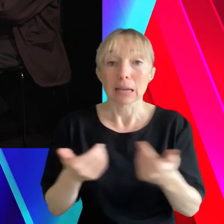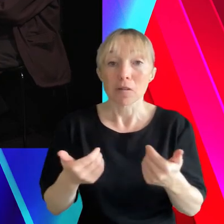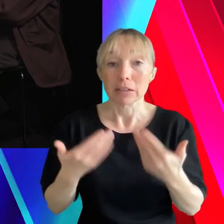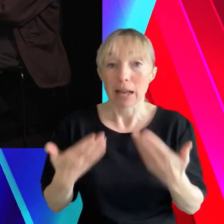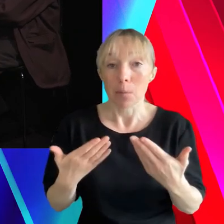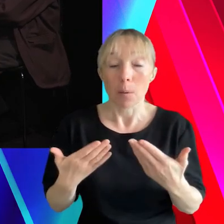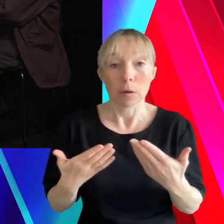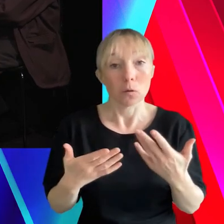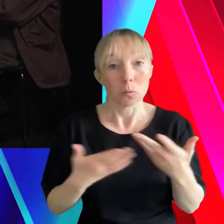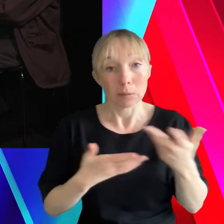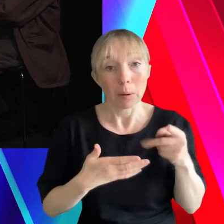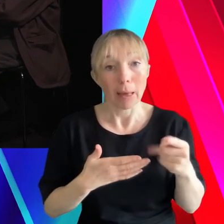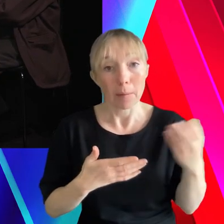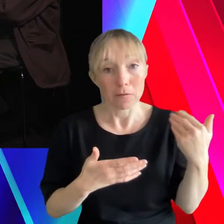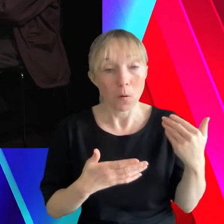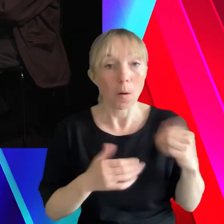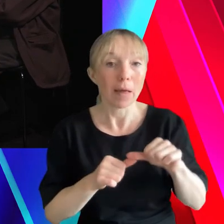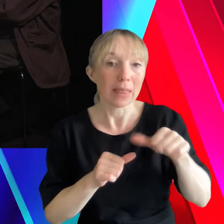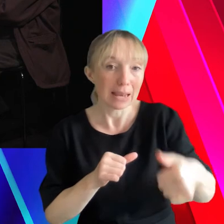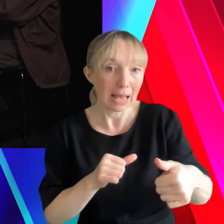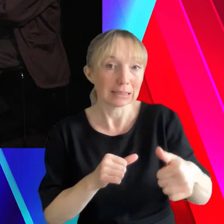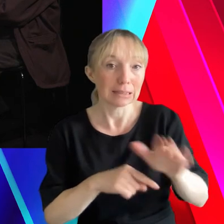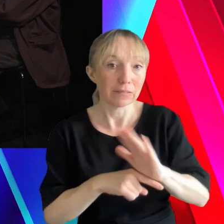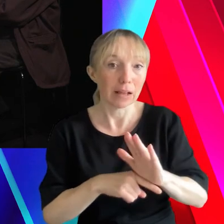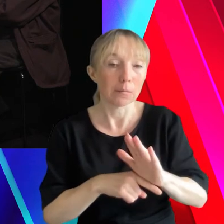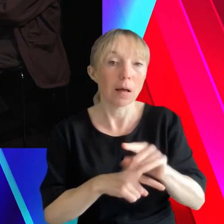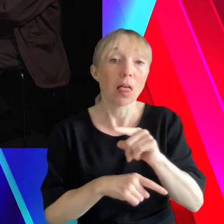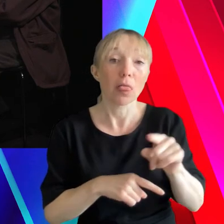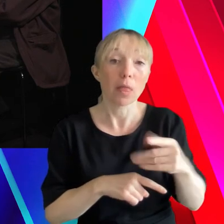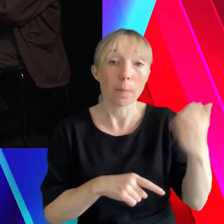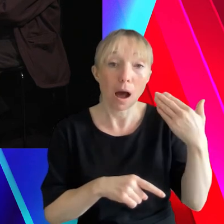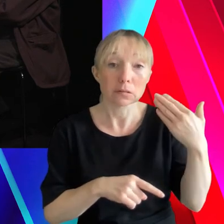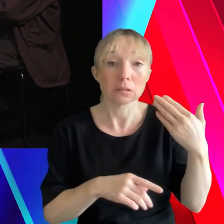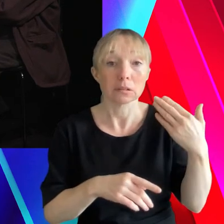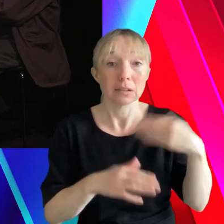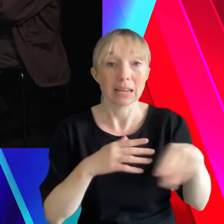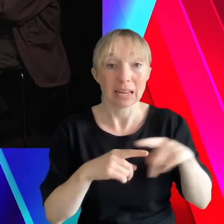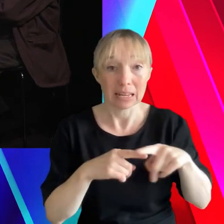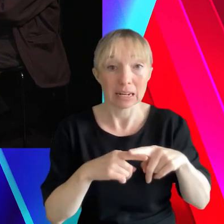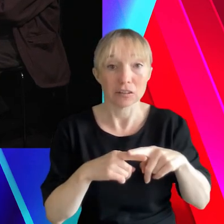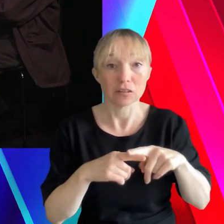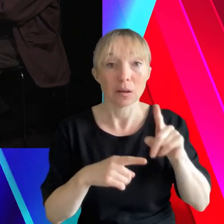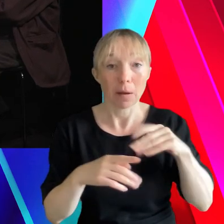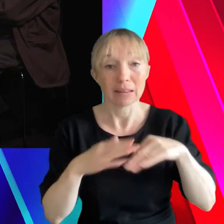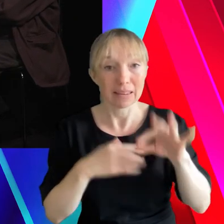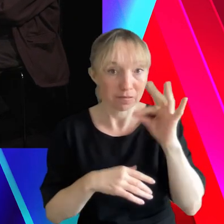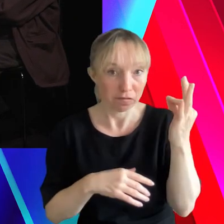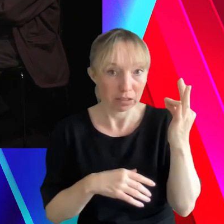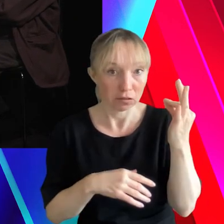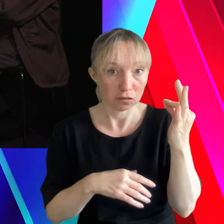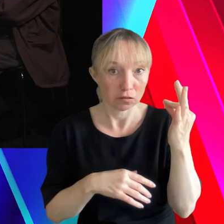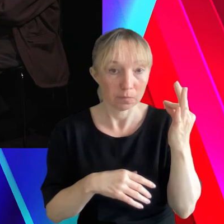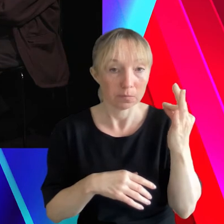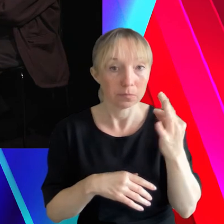But your next film after that, The Past in English, which is in French. Yes. And you told me